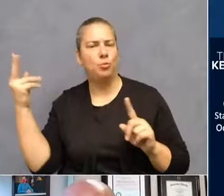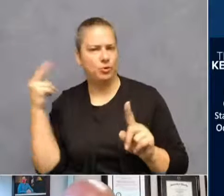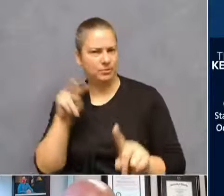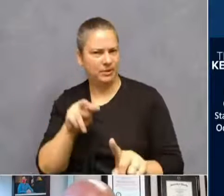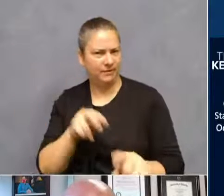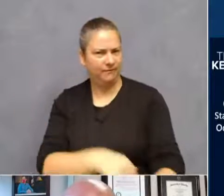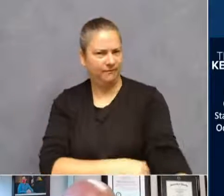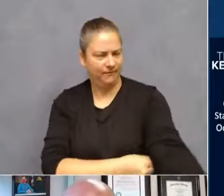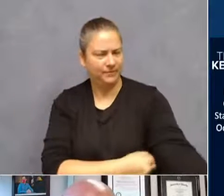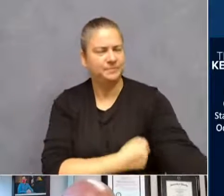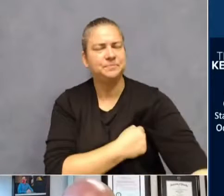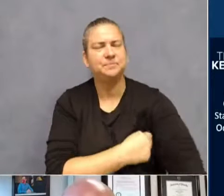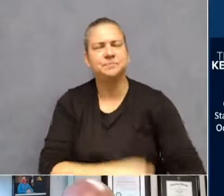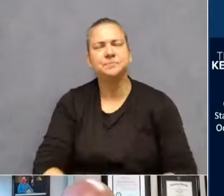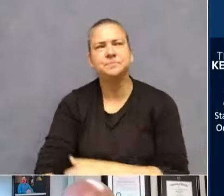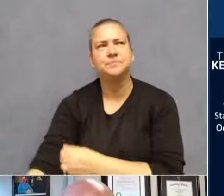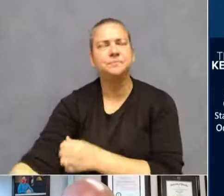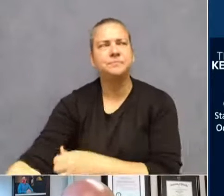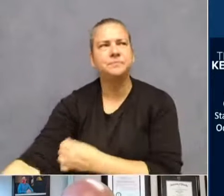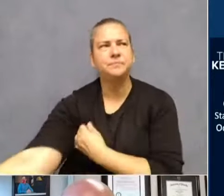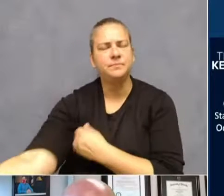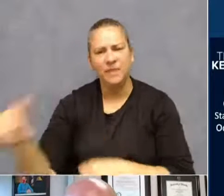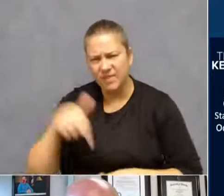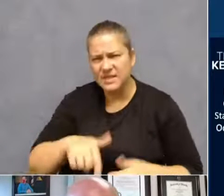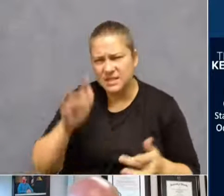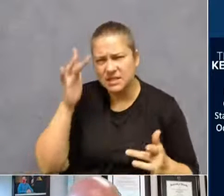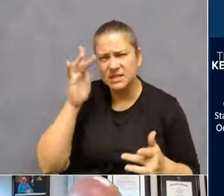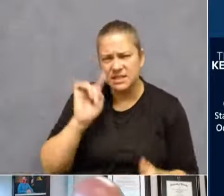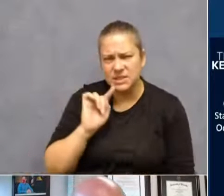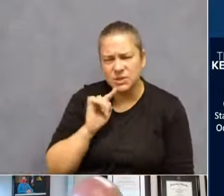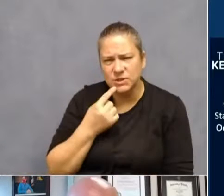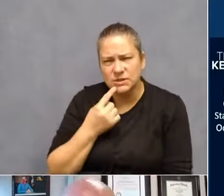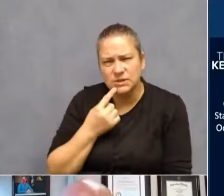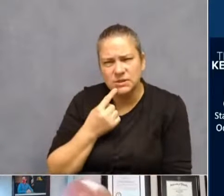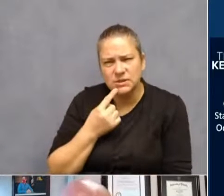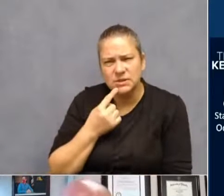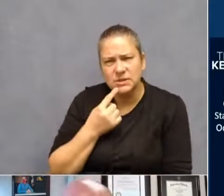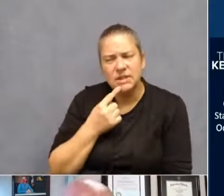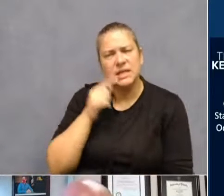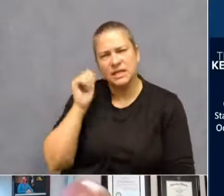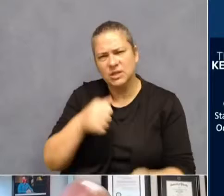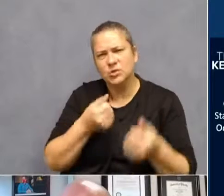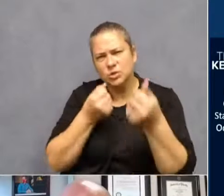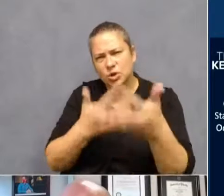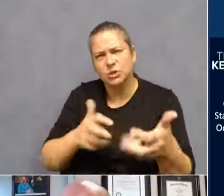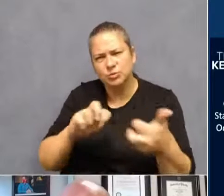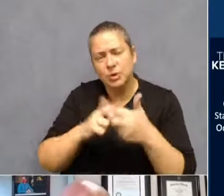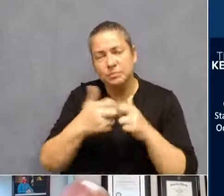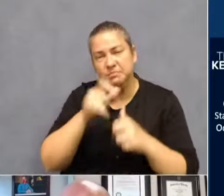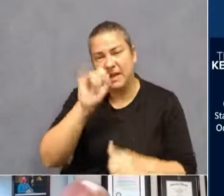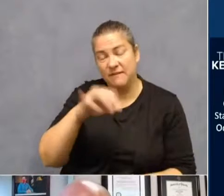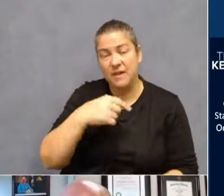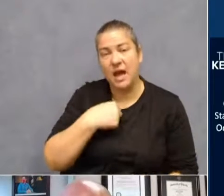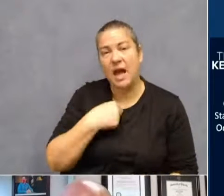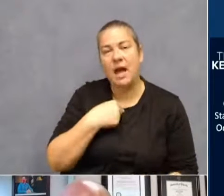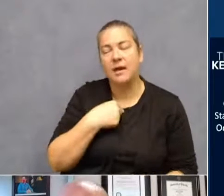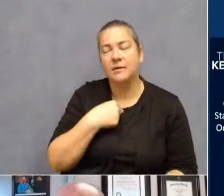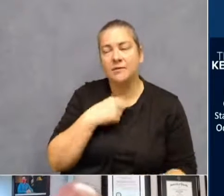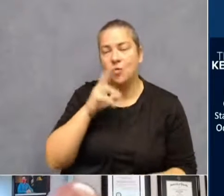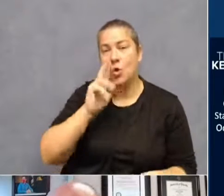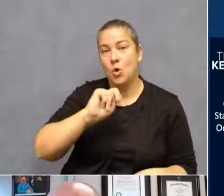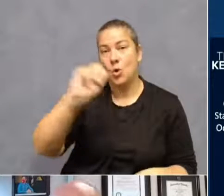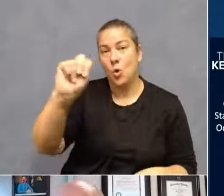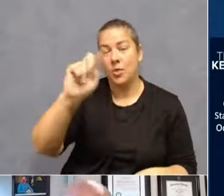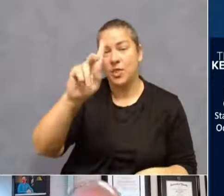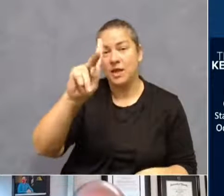This is a serious illness and it can cause some serious problems. If I had put up the North Dakota slide for the number of hospitalizations,